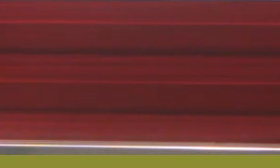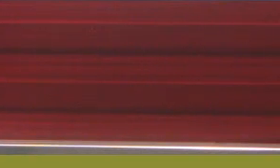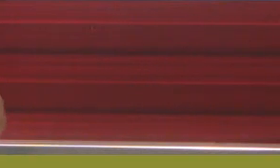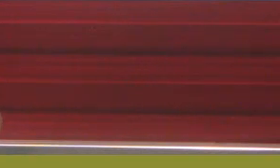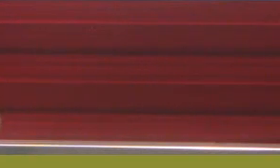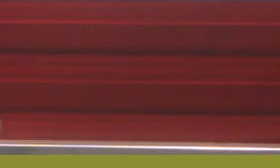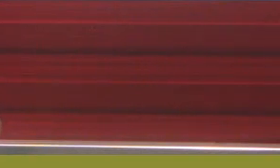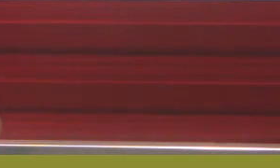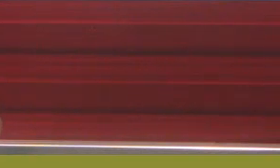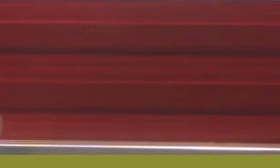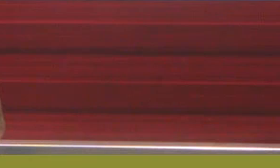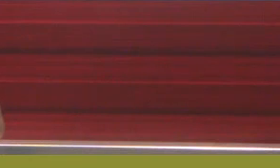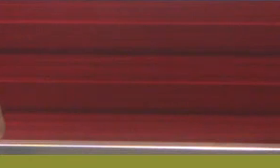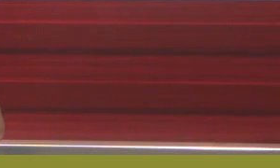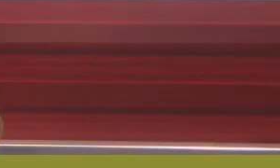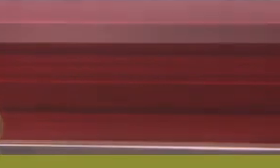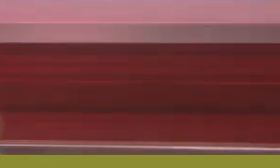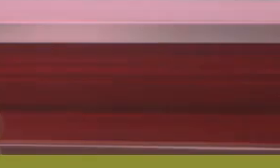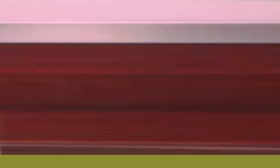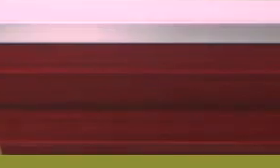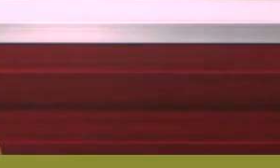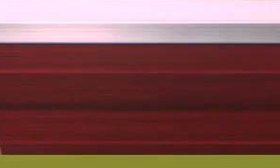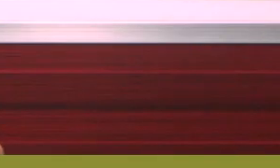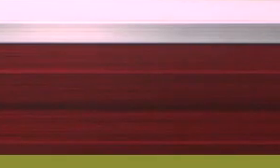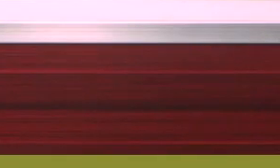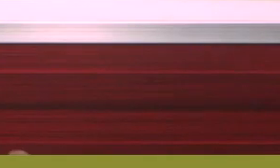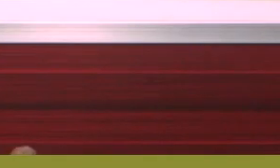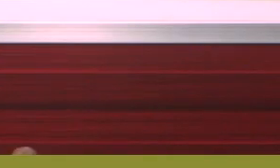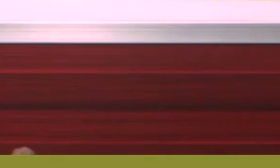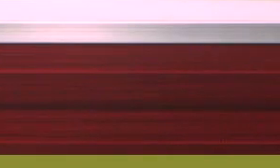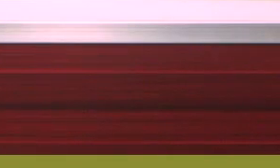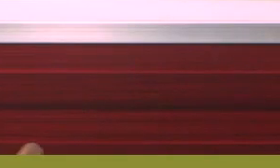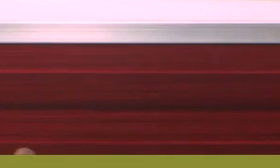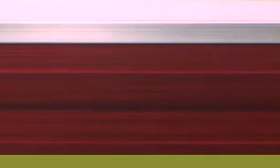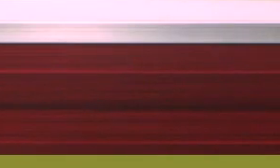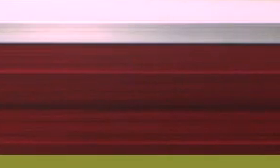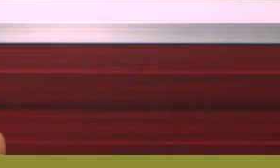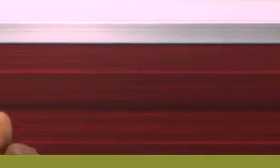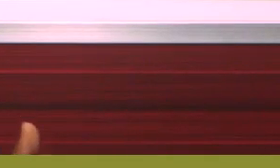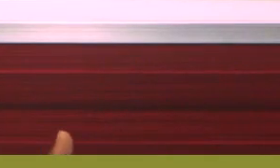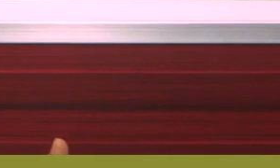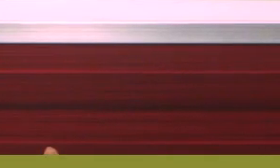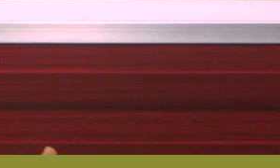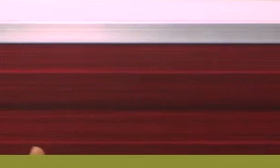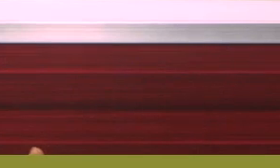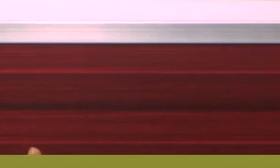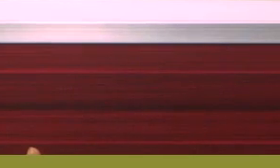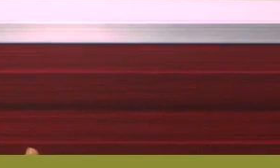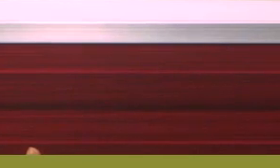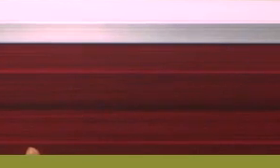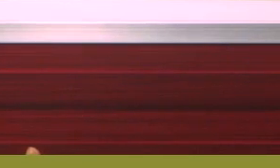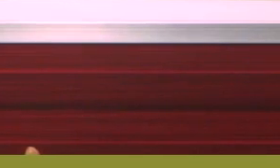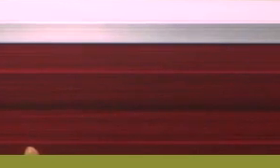overthrow the government of former President Jammeh. The jungler, who has a long record of assassination experience, was also involved in the